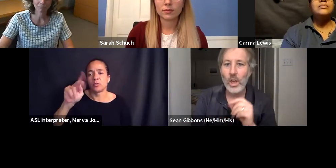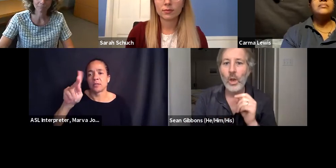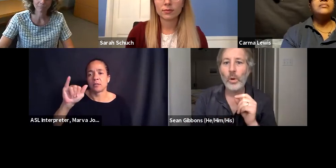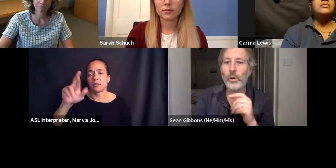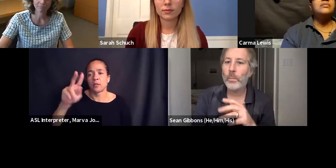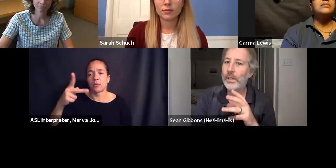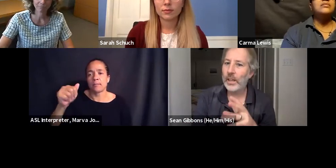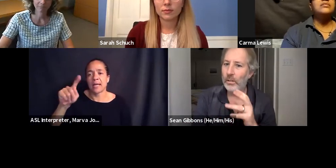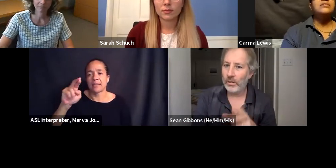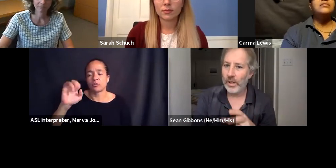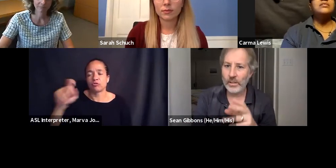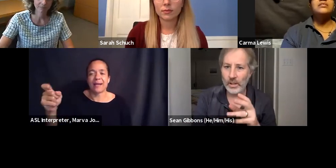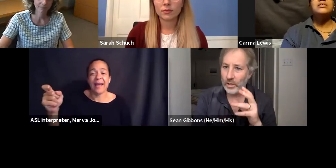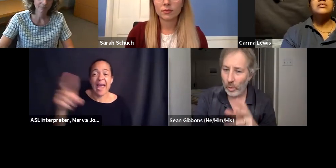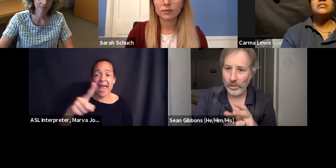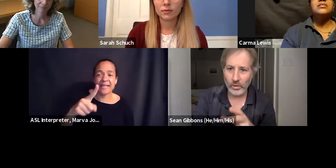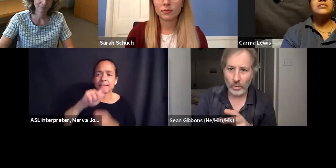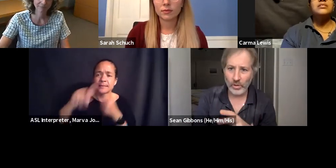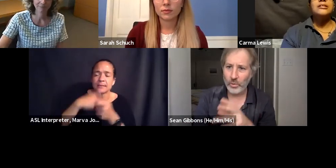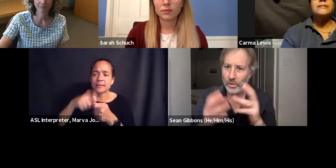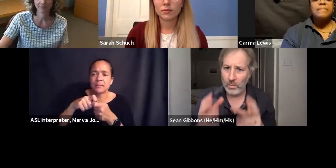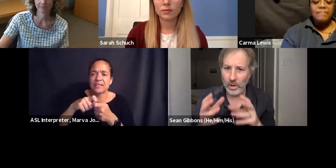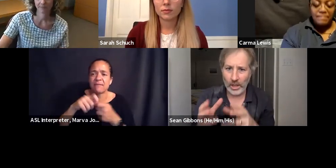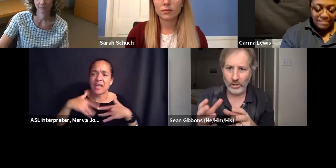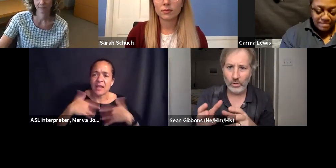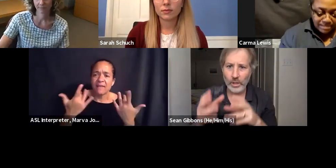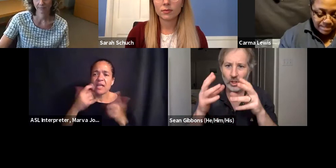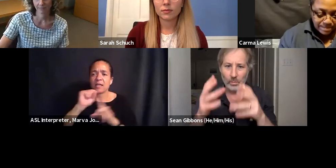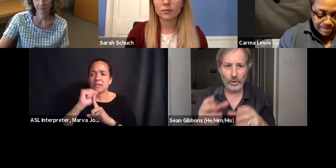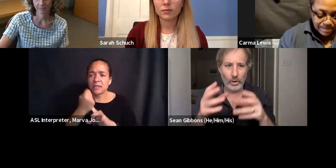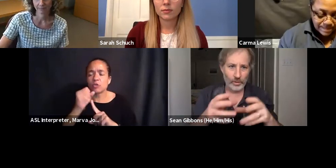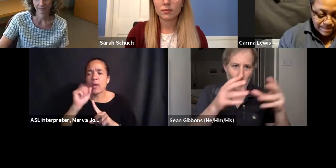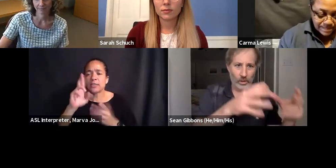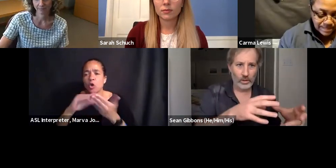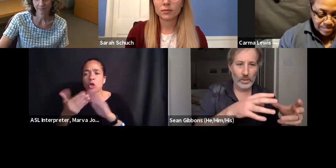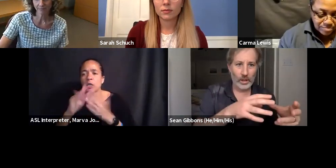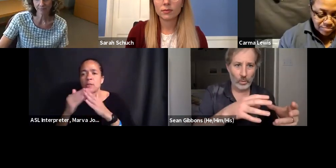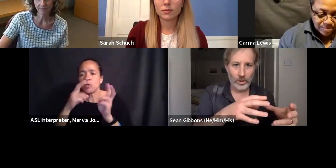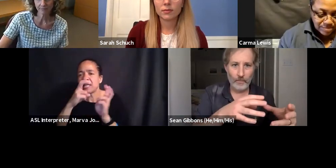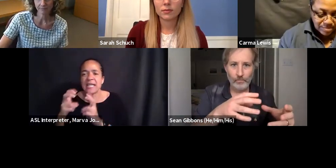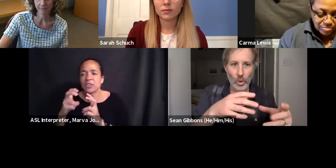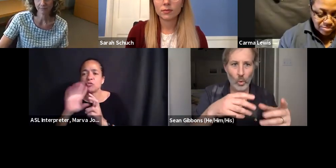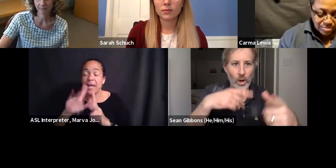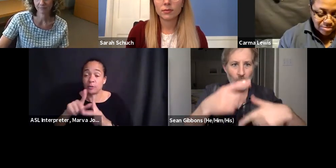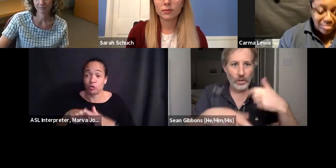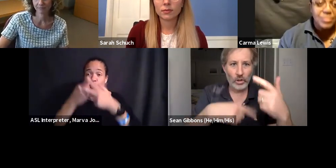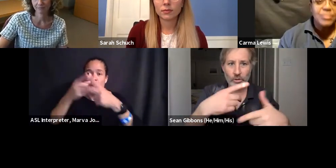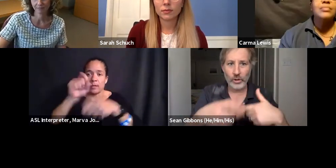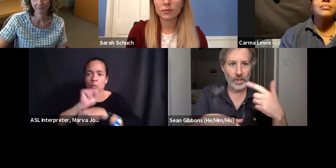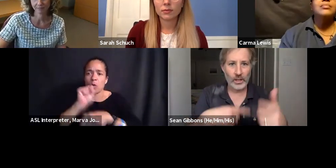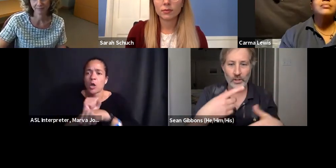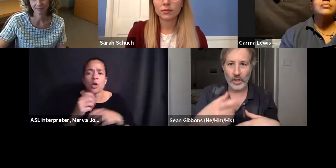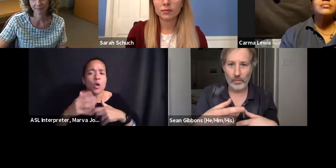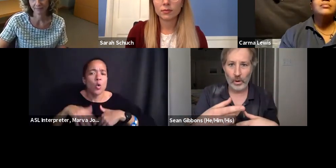asks, was there a particular event, a situation, or some sort of community issue that spurred all this work to begin with? What made y'all